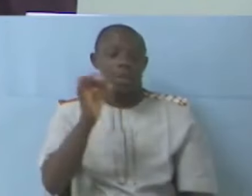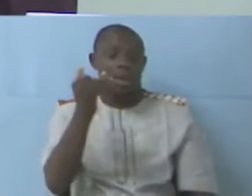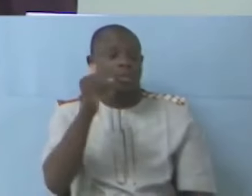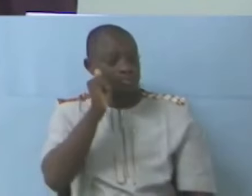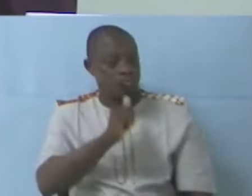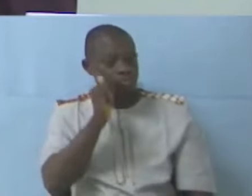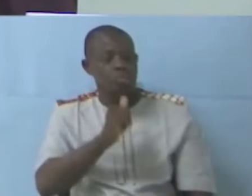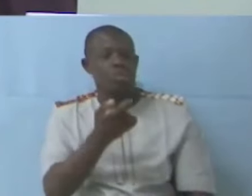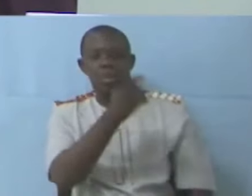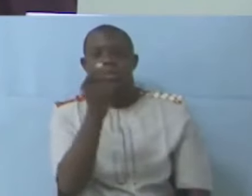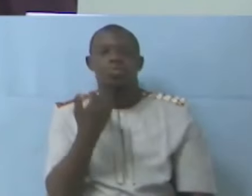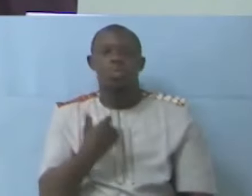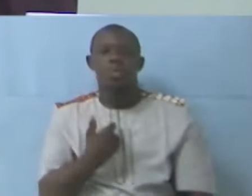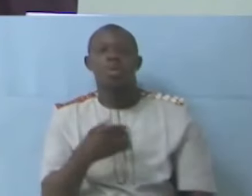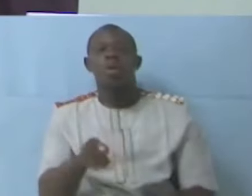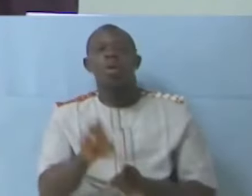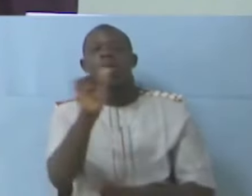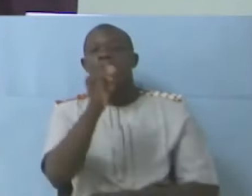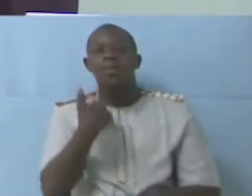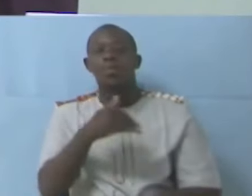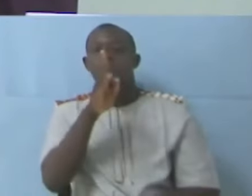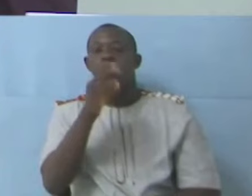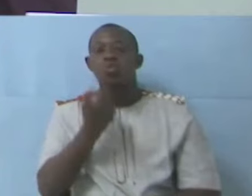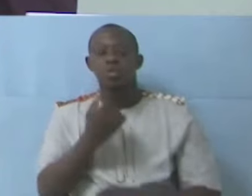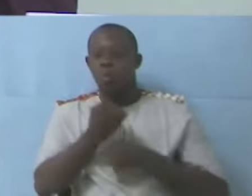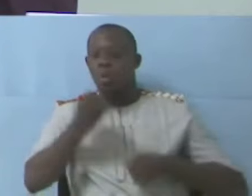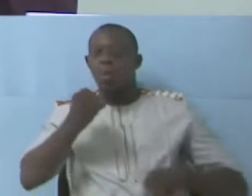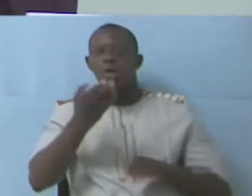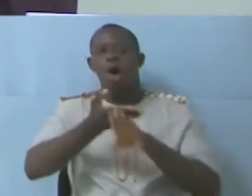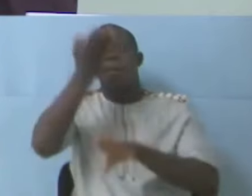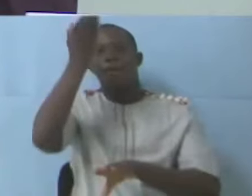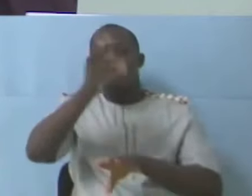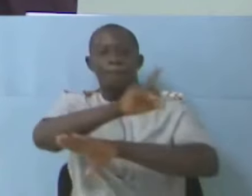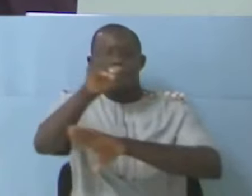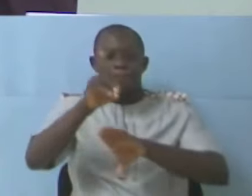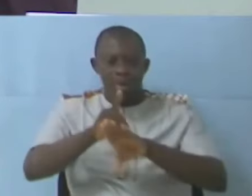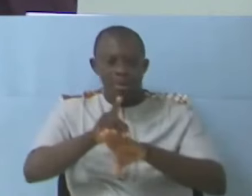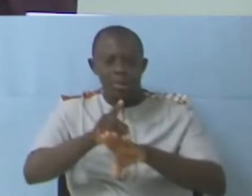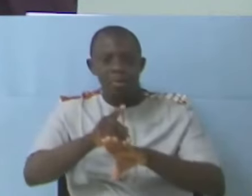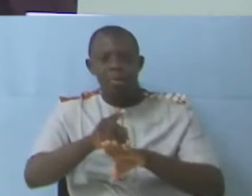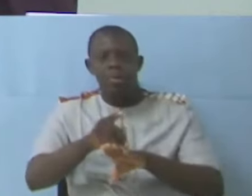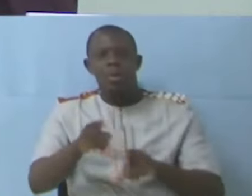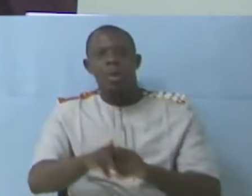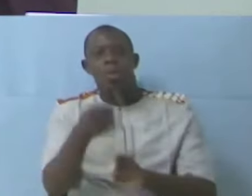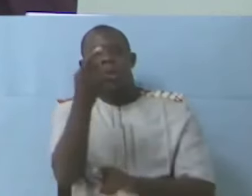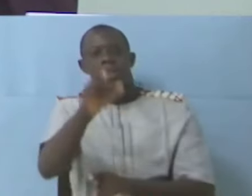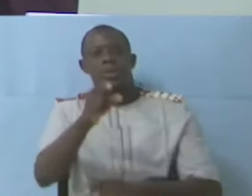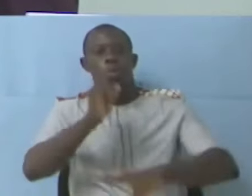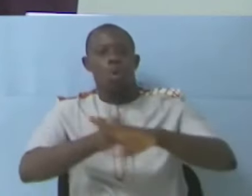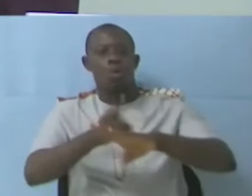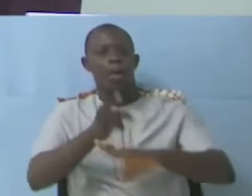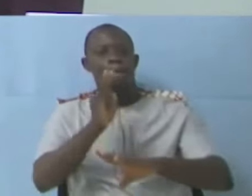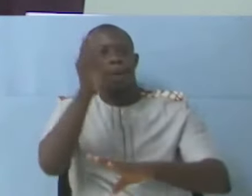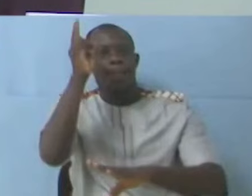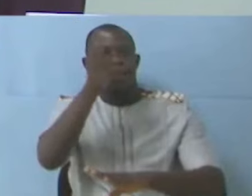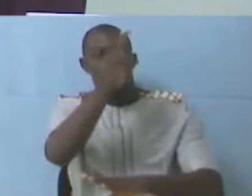ci gone ci sikaw. Then those who were with a gone up there. Yana gis joxe warning shot. One of them